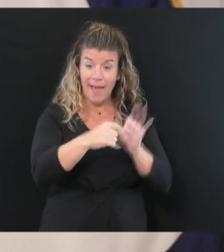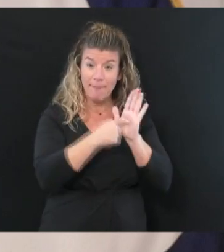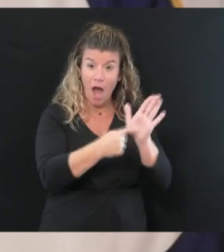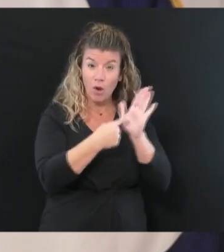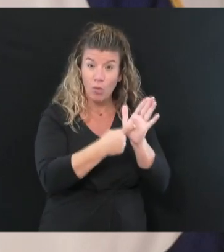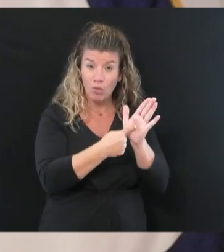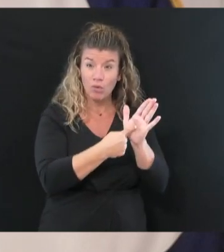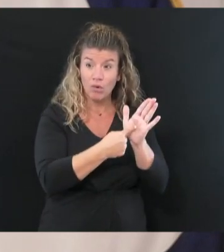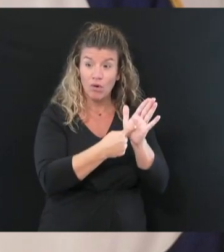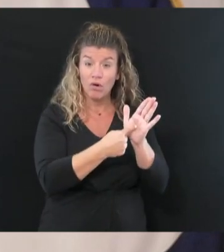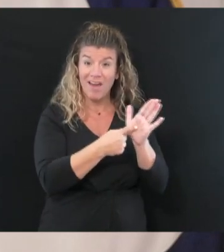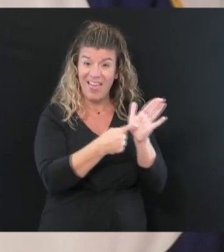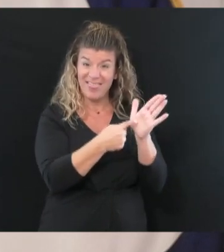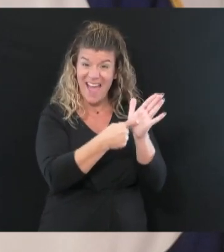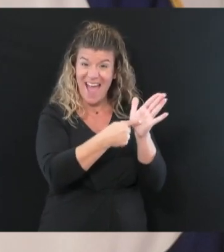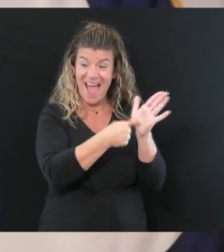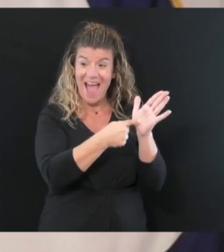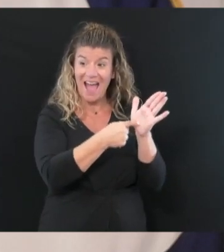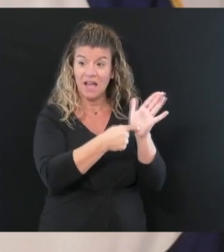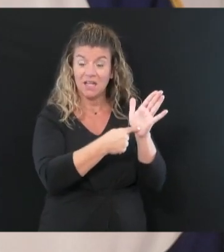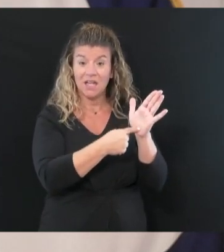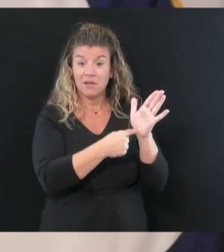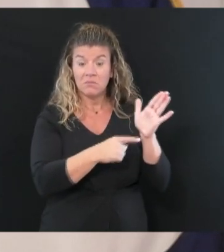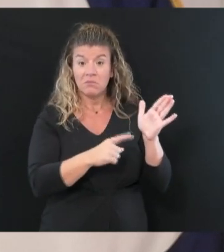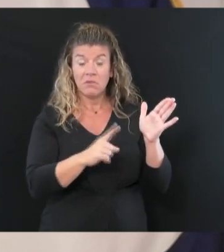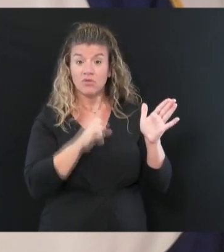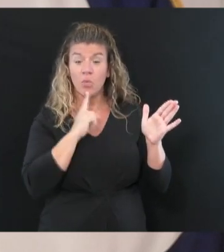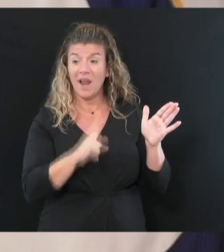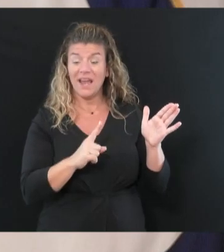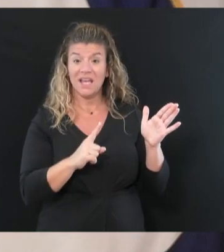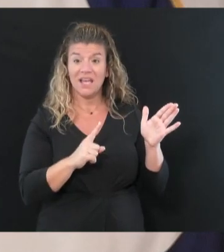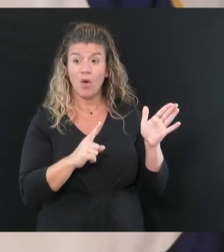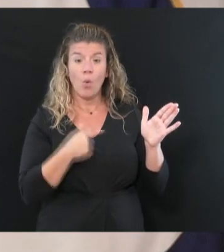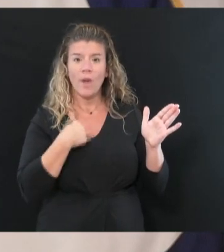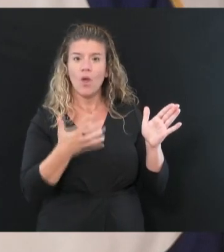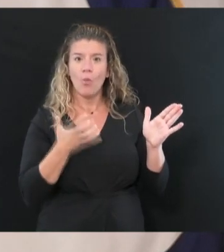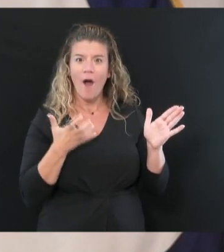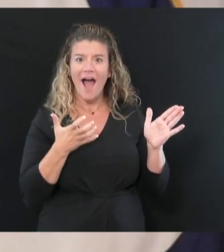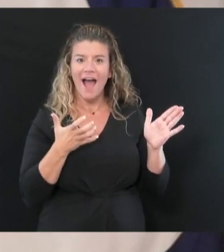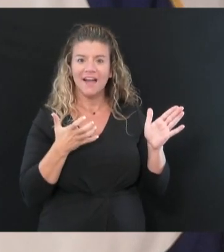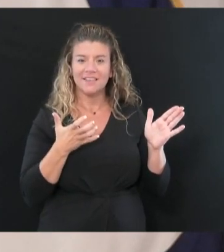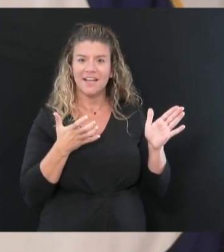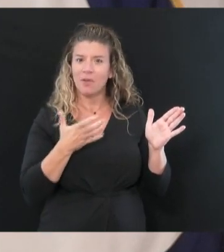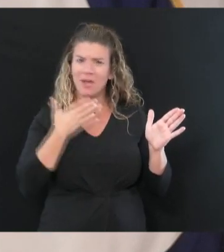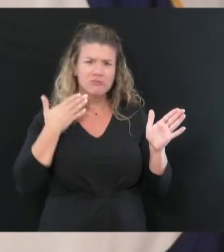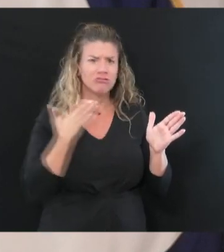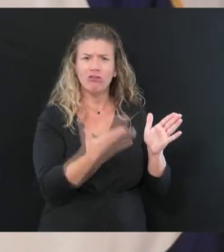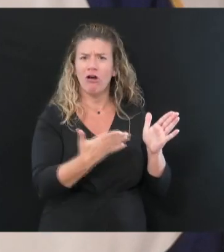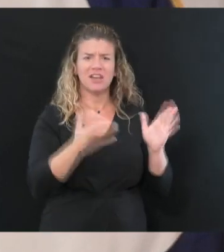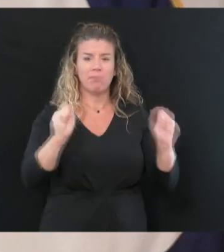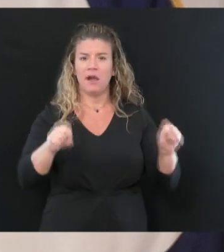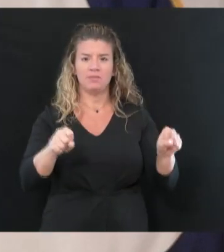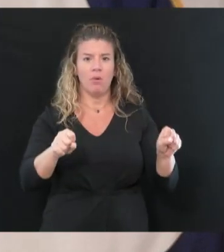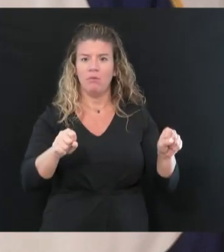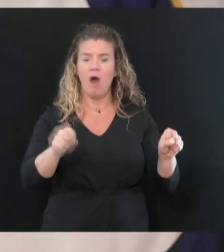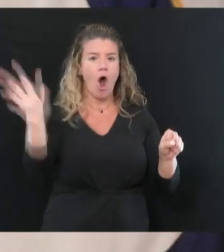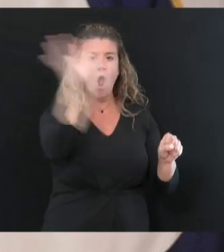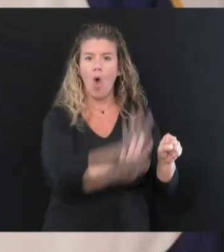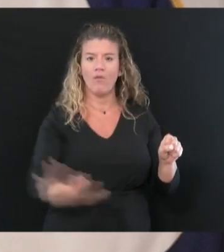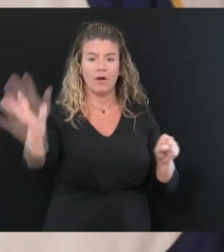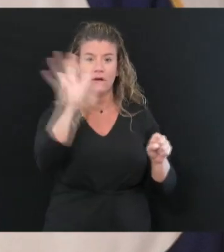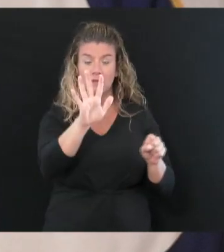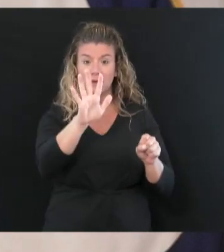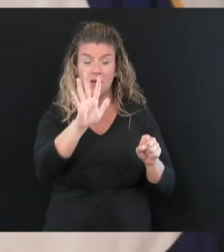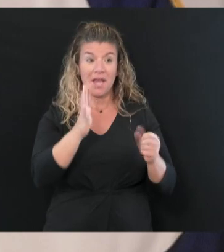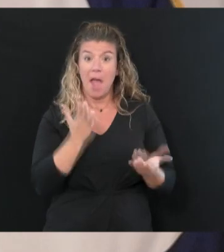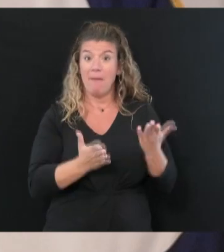is as good as the nation's, but even better. A model that basically